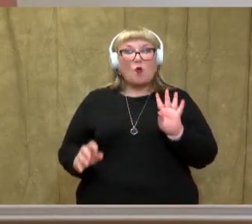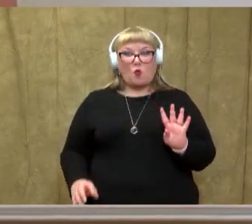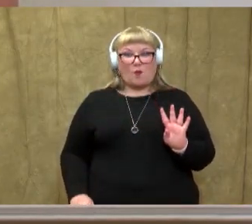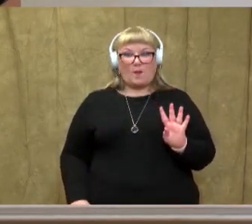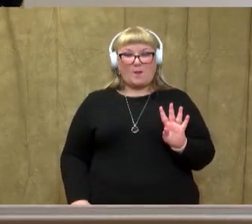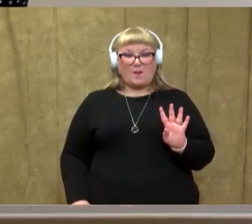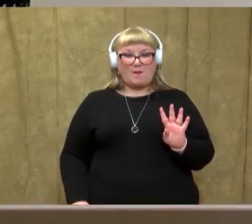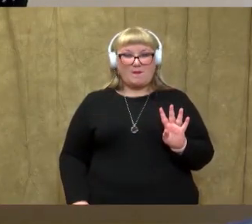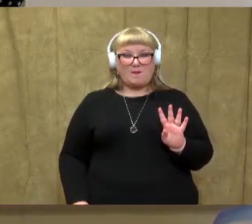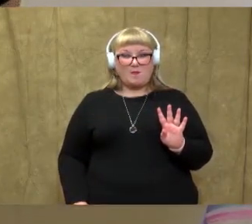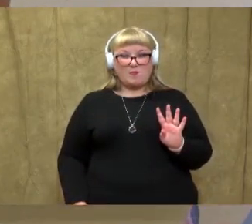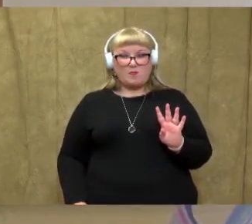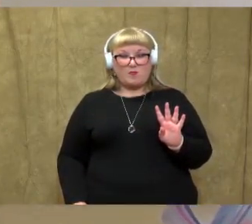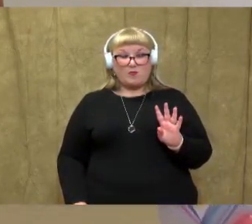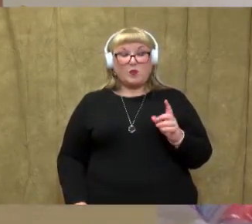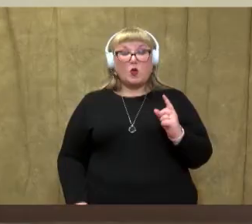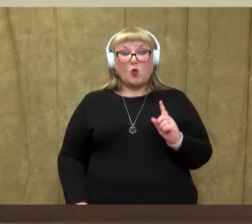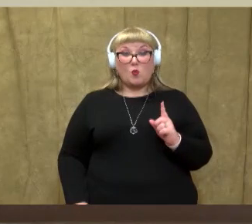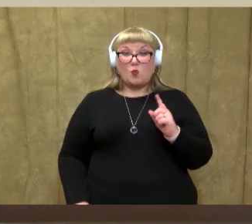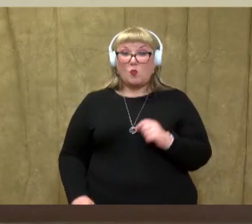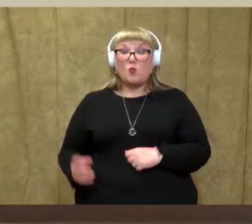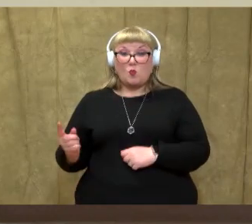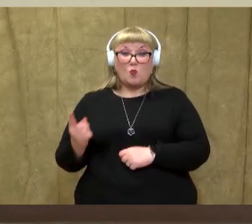4 mushrooms. 1,